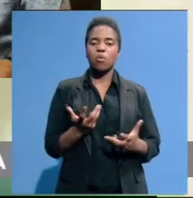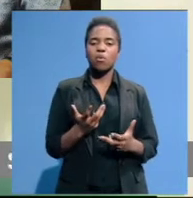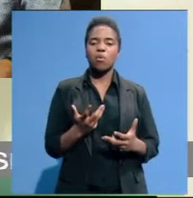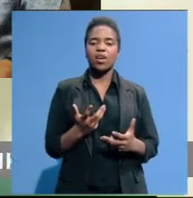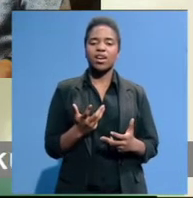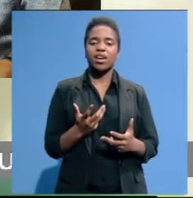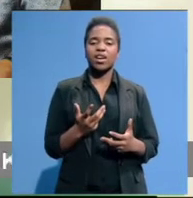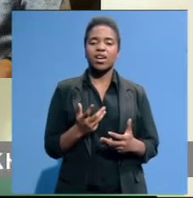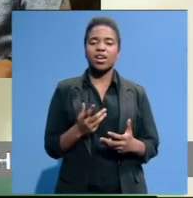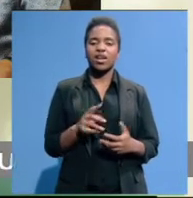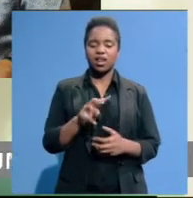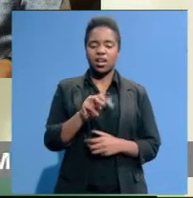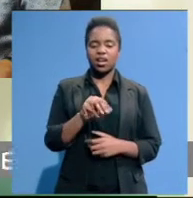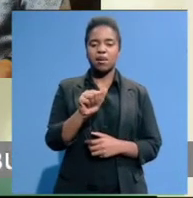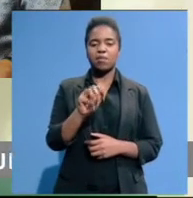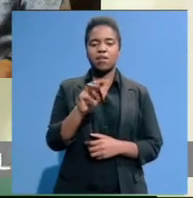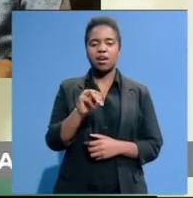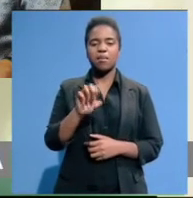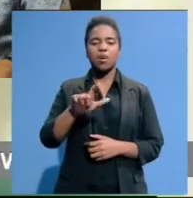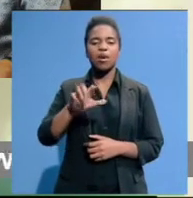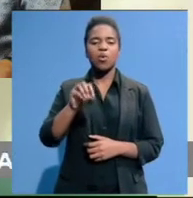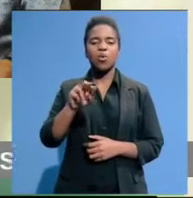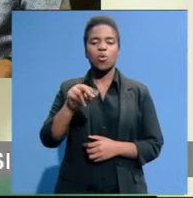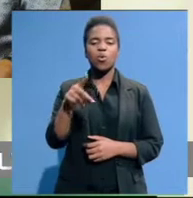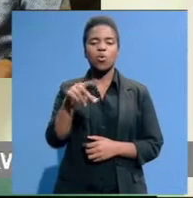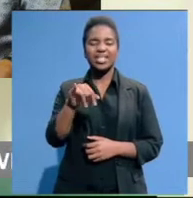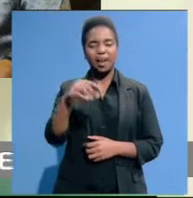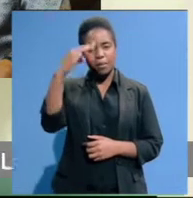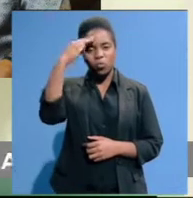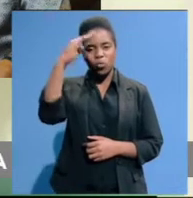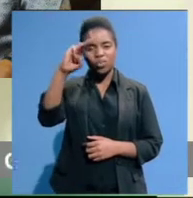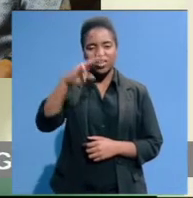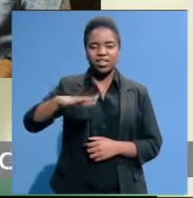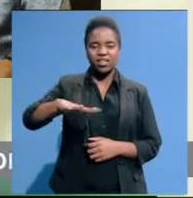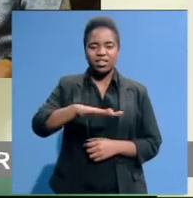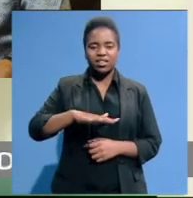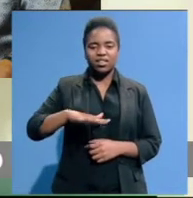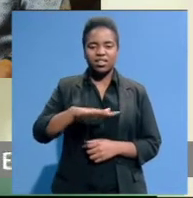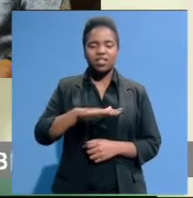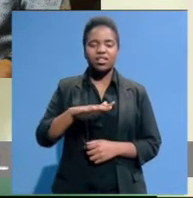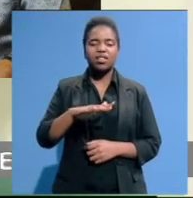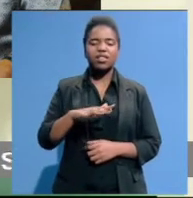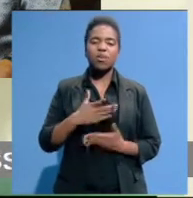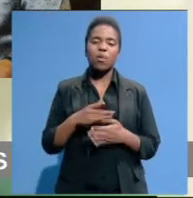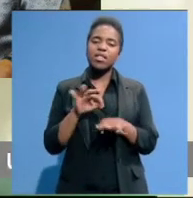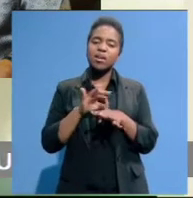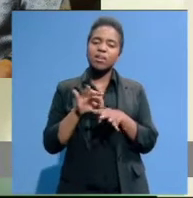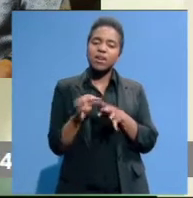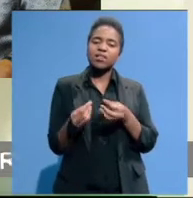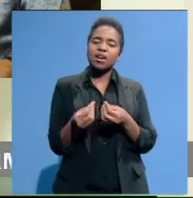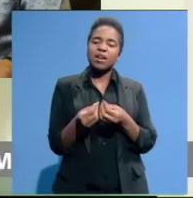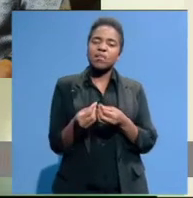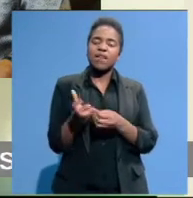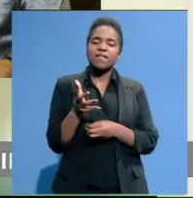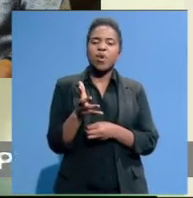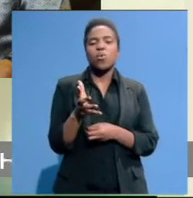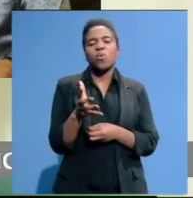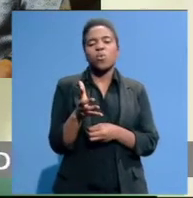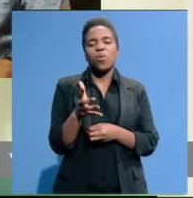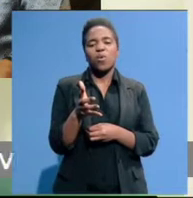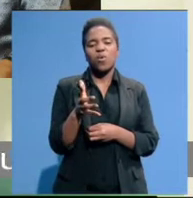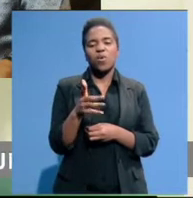and they relied on you to make sure that we as South Africans understood what was needed of us. It must have been a full circle moment performing